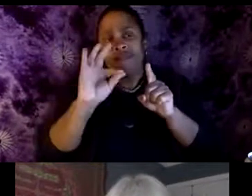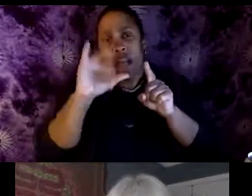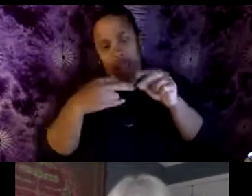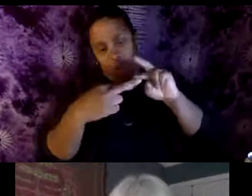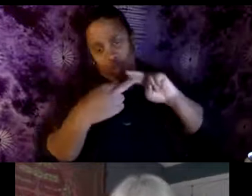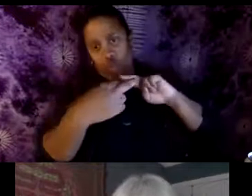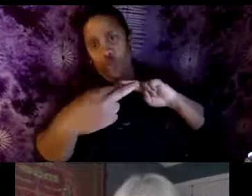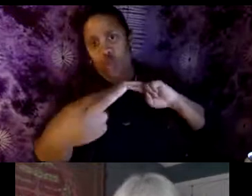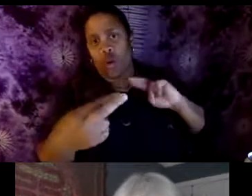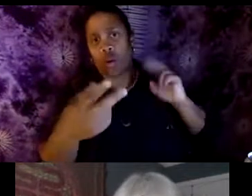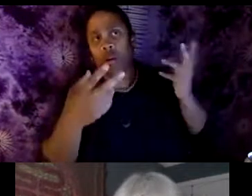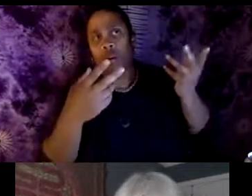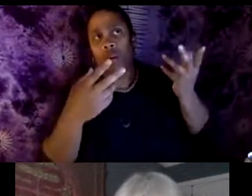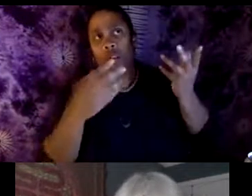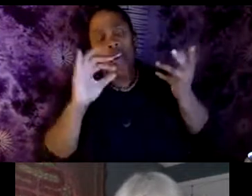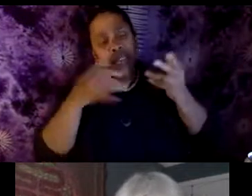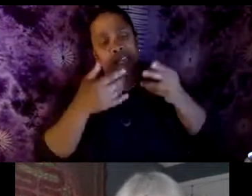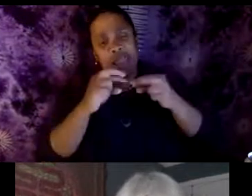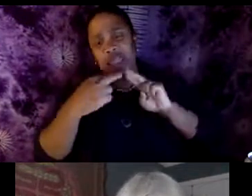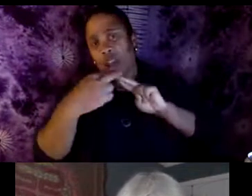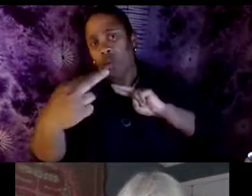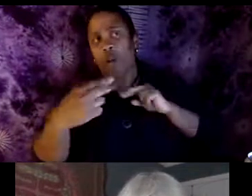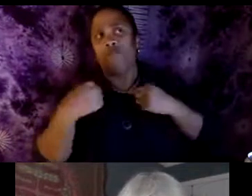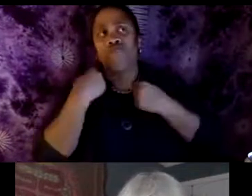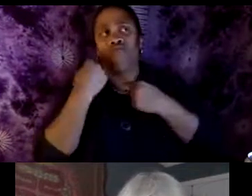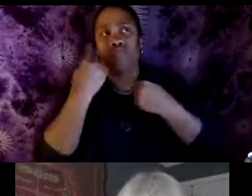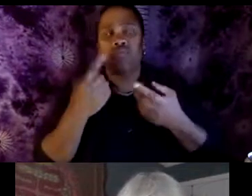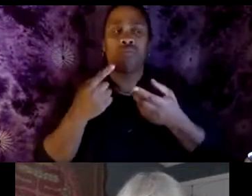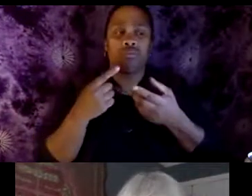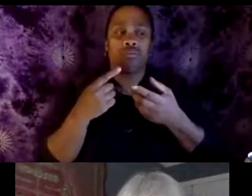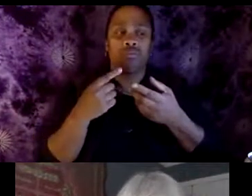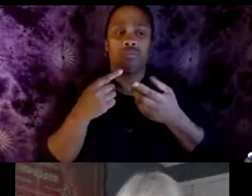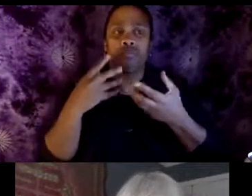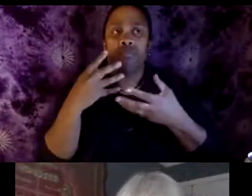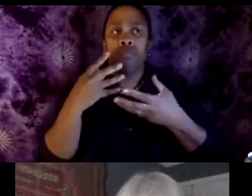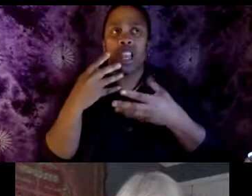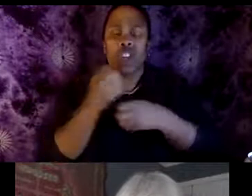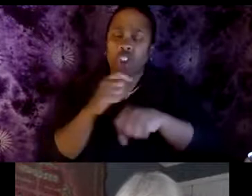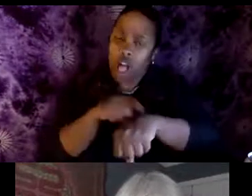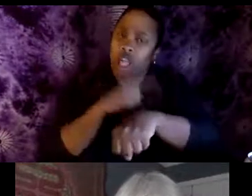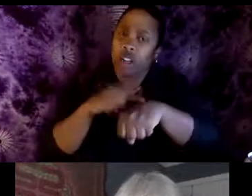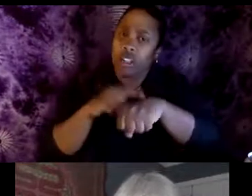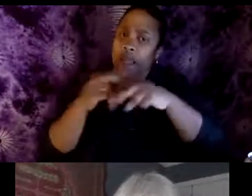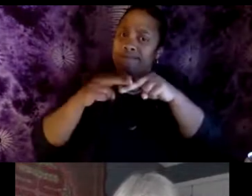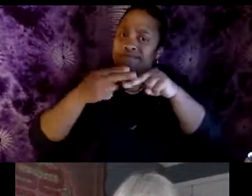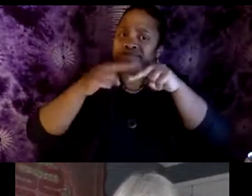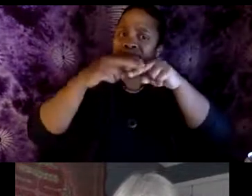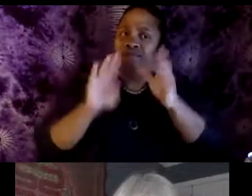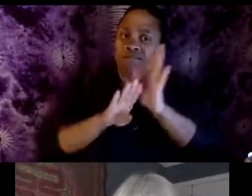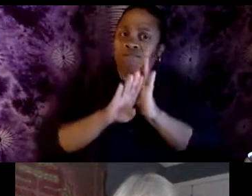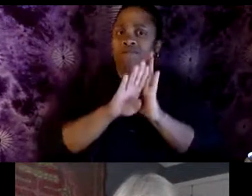took a long time to build up. And sometimes the cutting of it can feel sort of